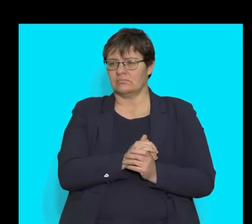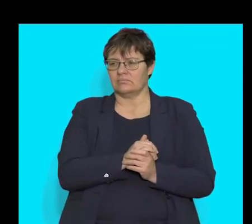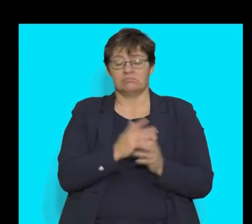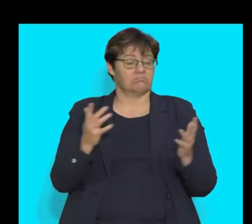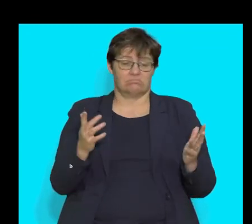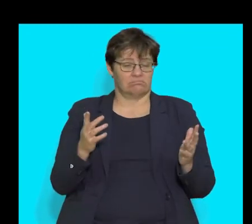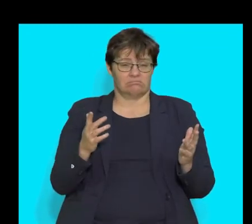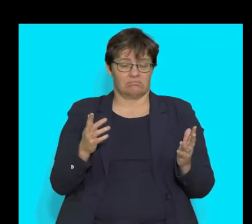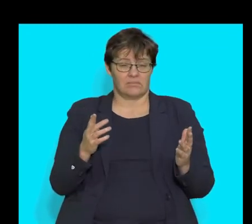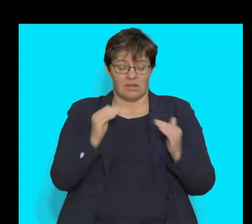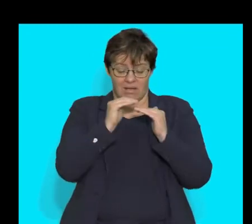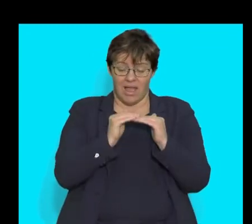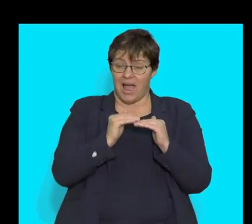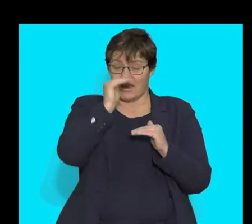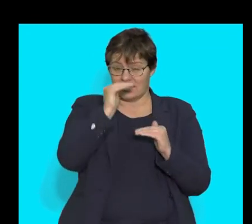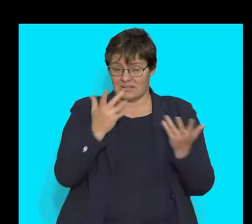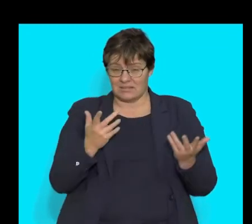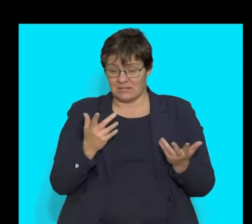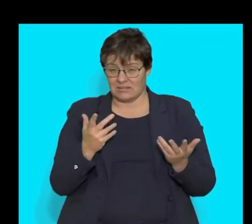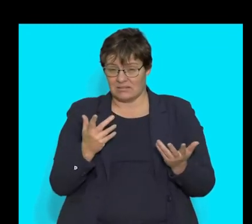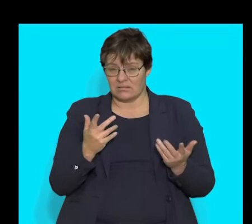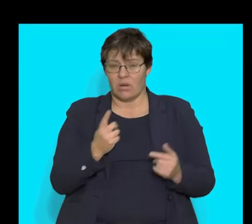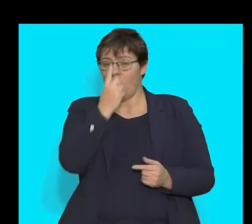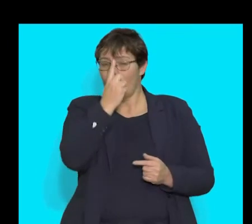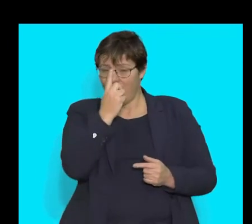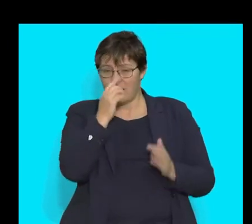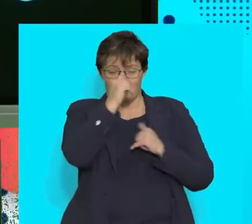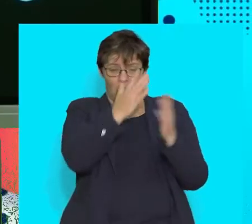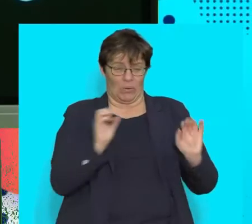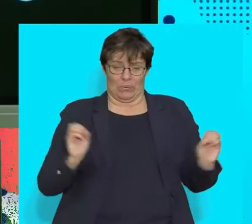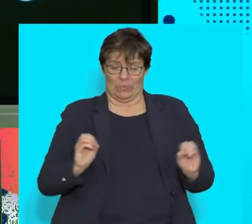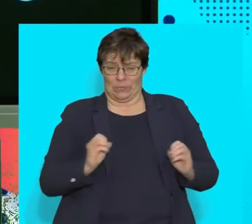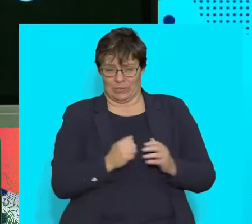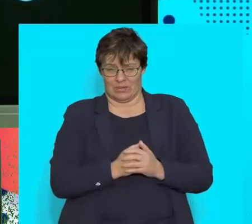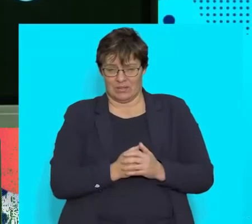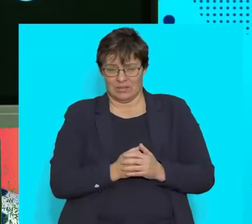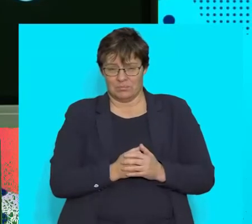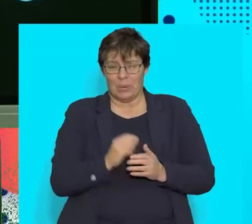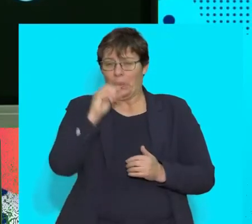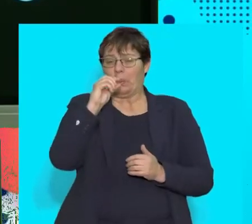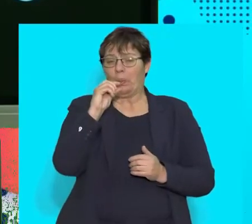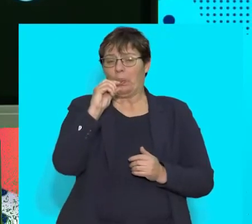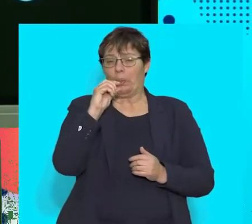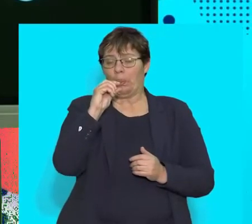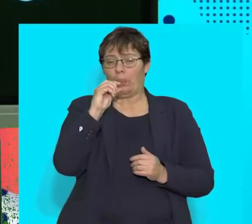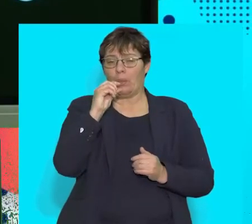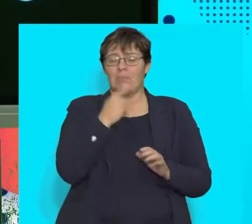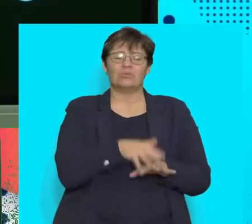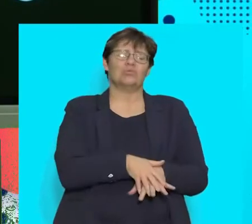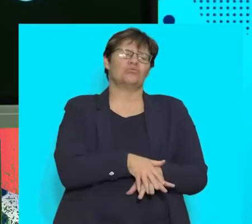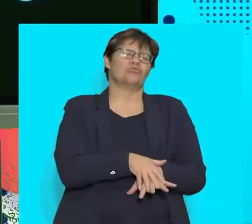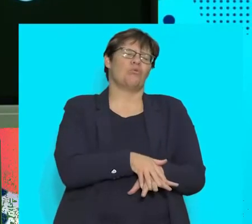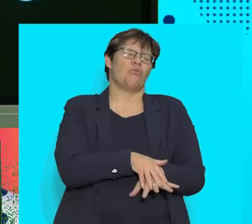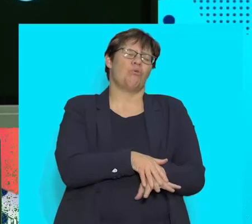got a height or a distance traveled of 1 big block? It's a little section so it's going very, very